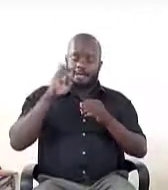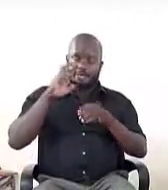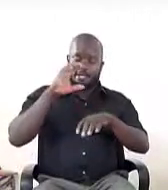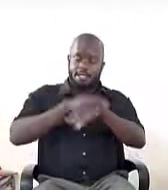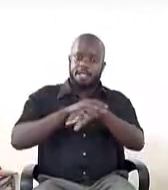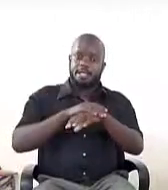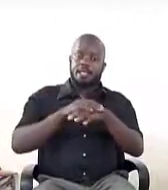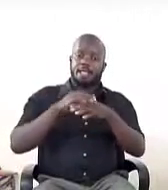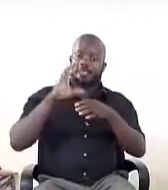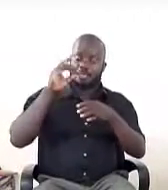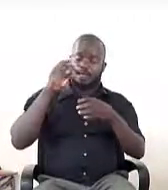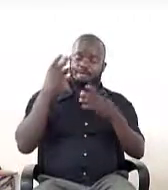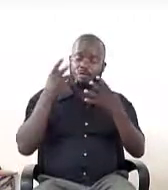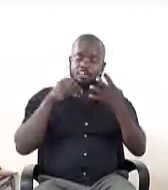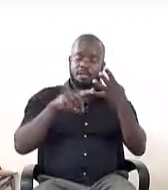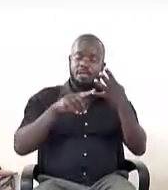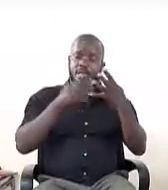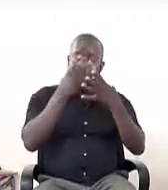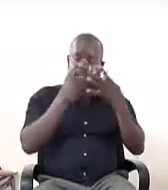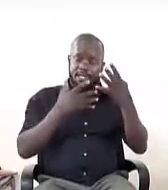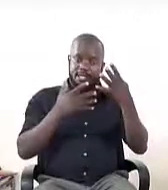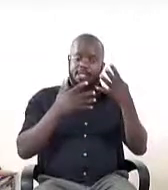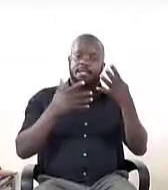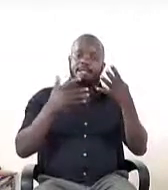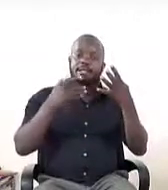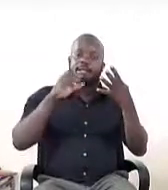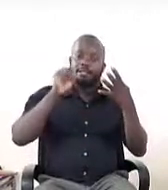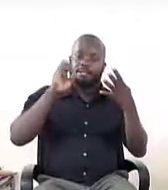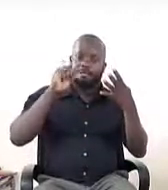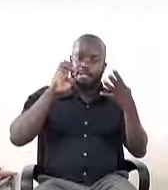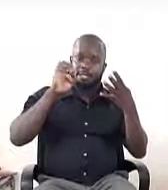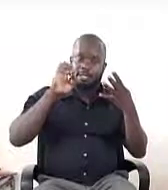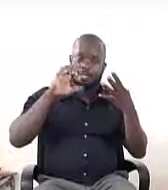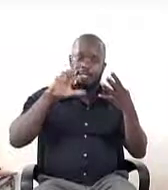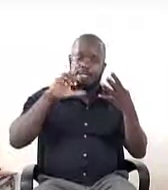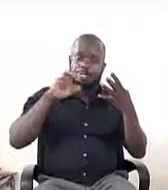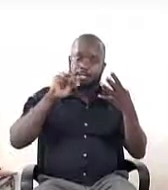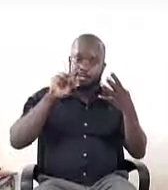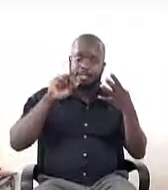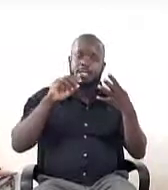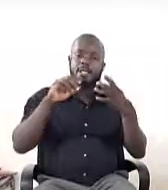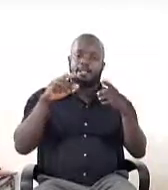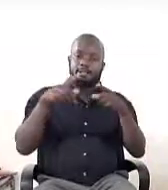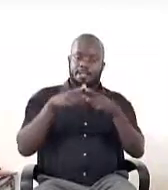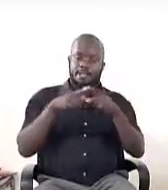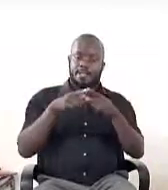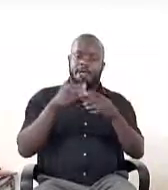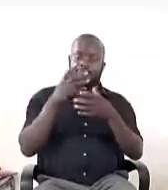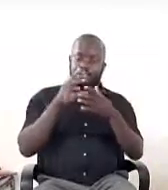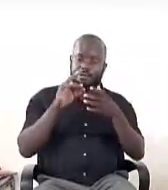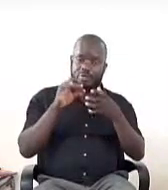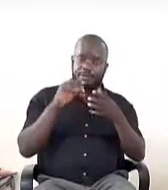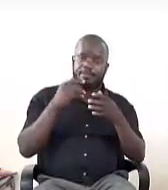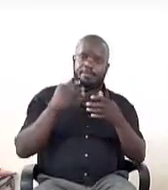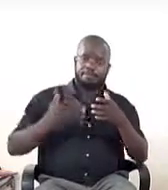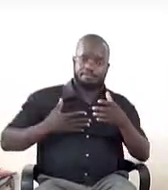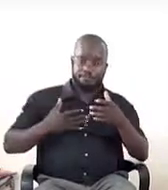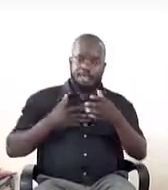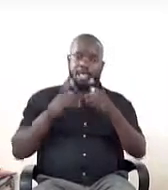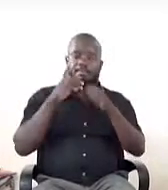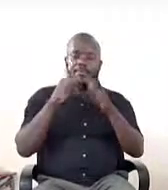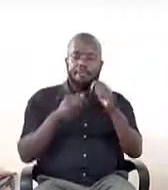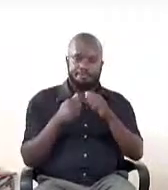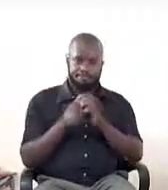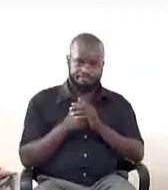body fluids: blood, semen, vaginal fluids, and breast milk. Now, if you were all in front of me, I